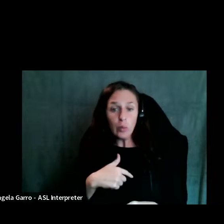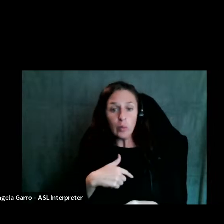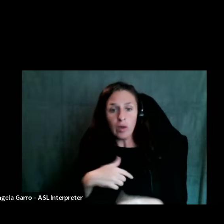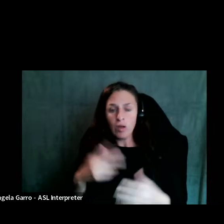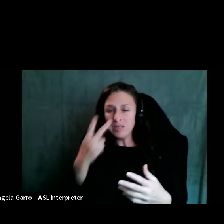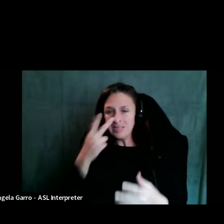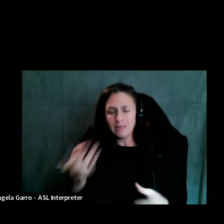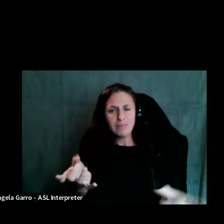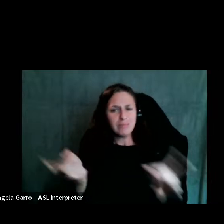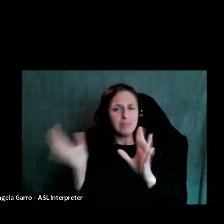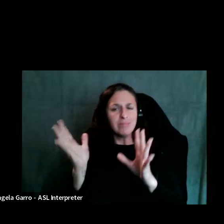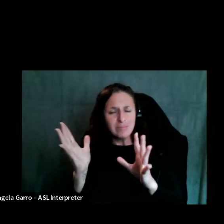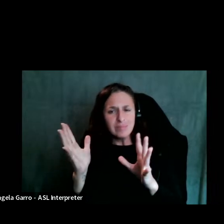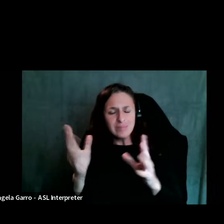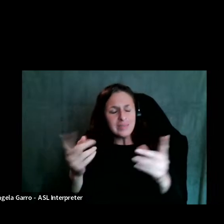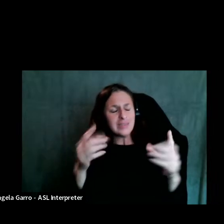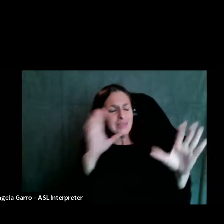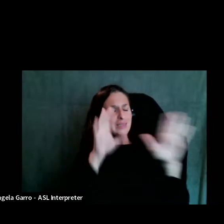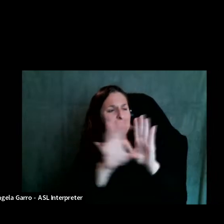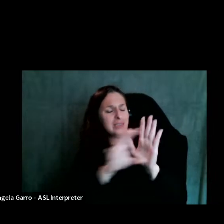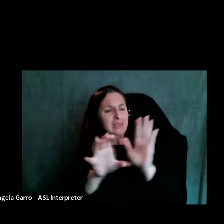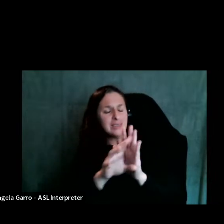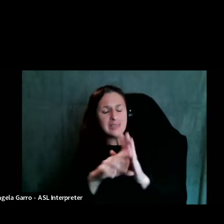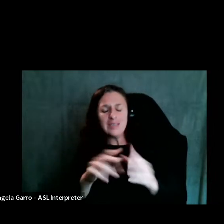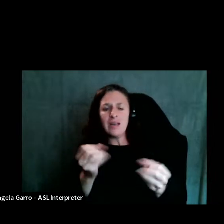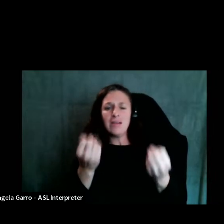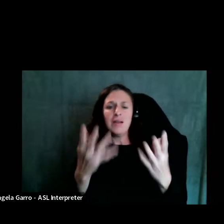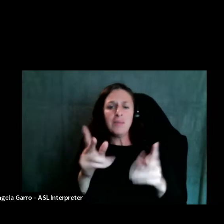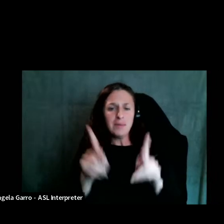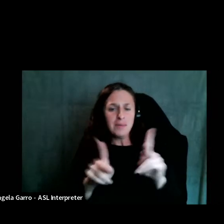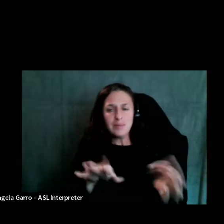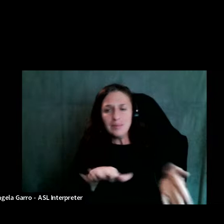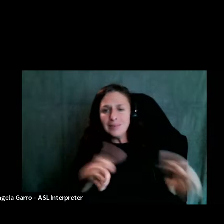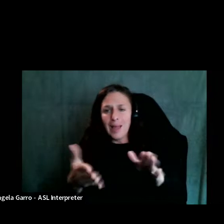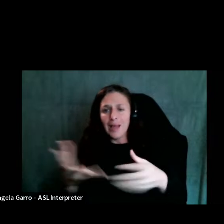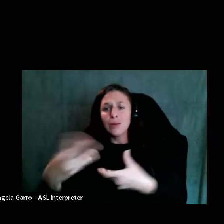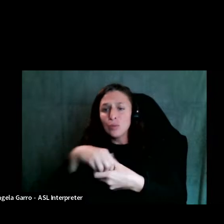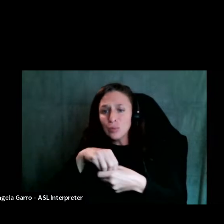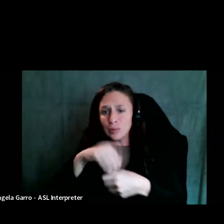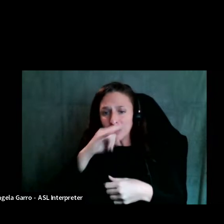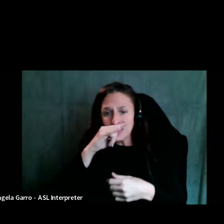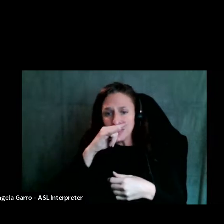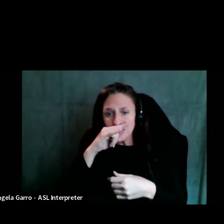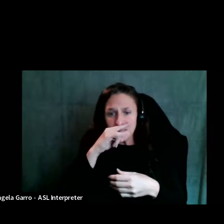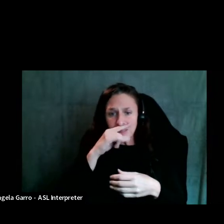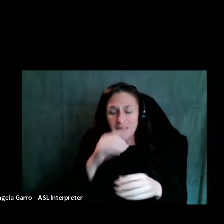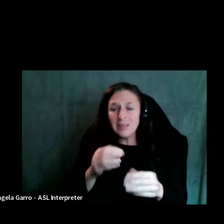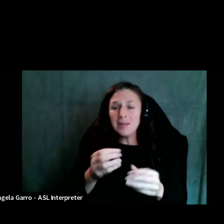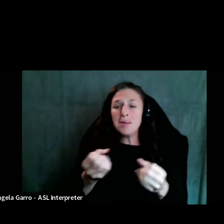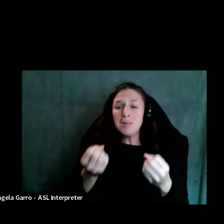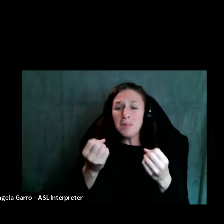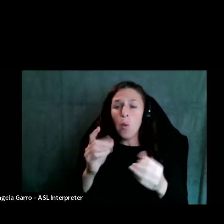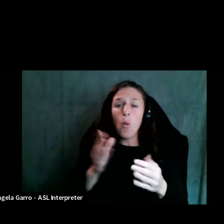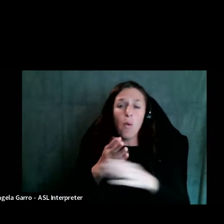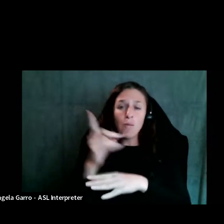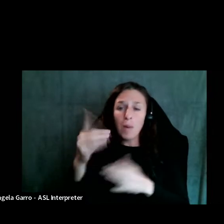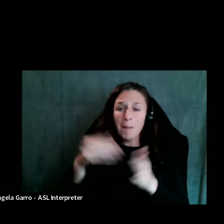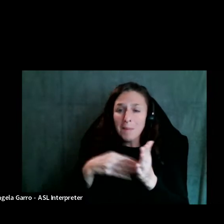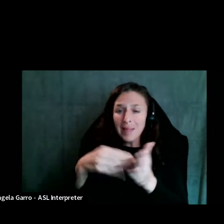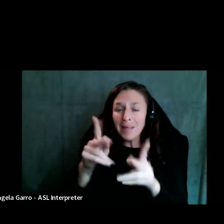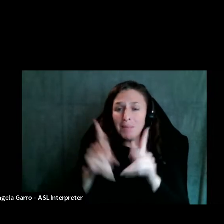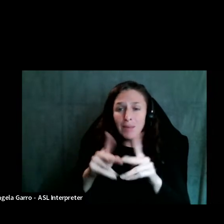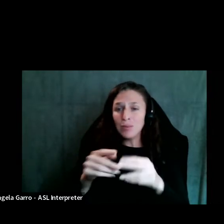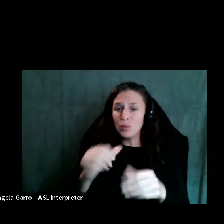images from Gaza and the numbers of civilians casualty, including children. The displacement of more than 1 million people from their